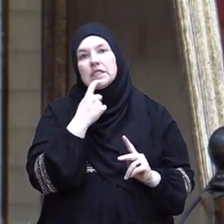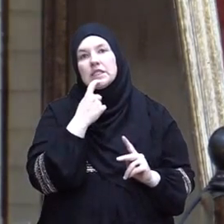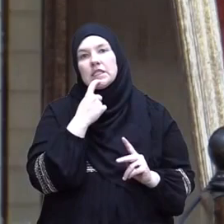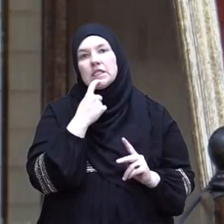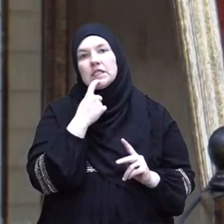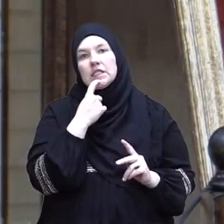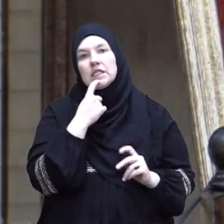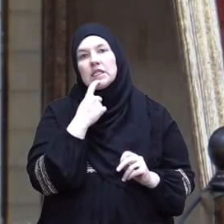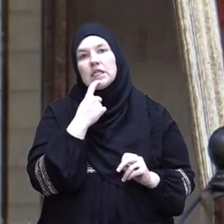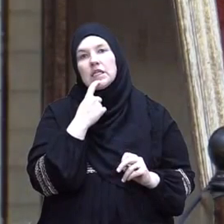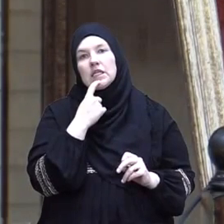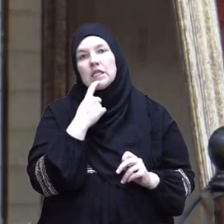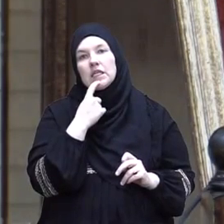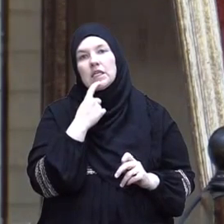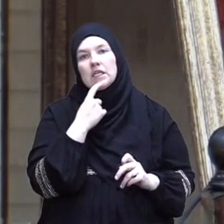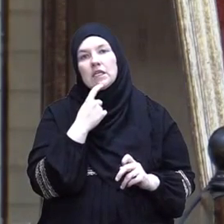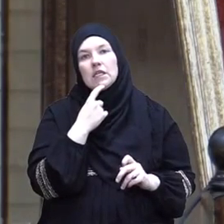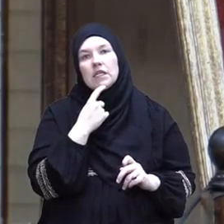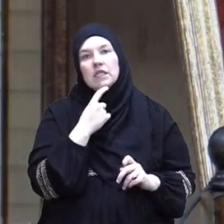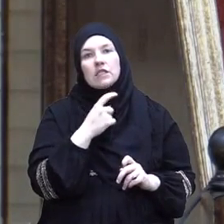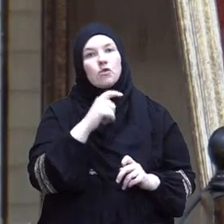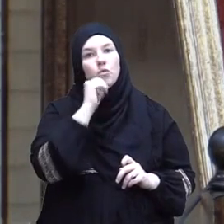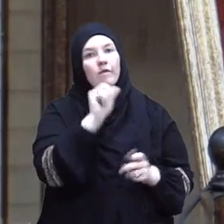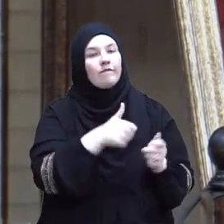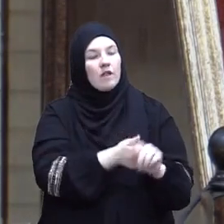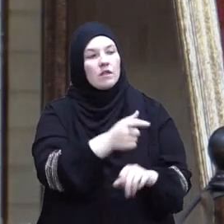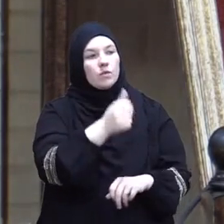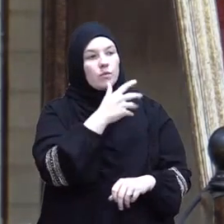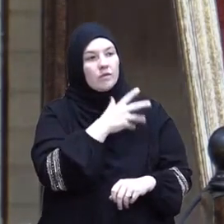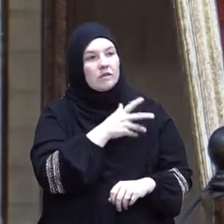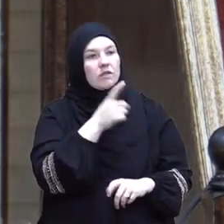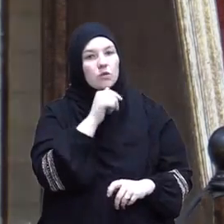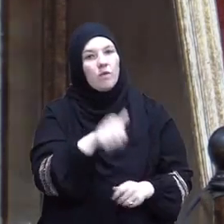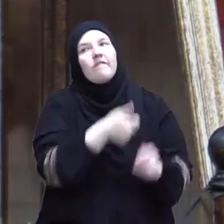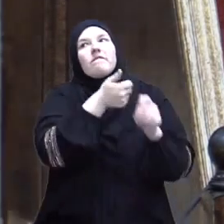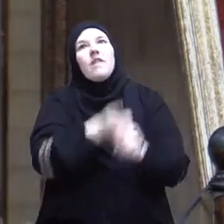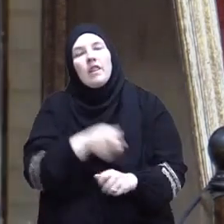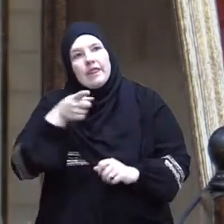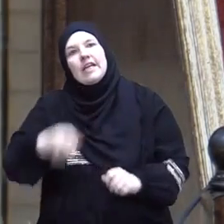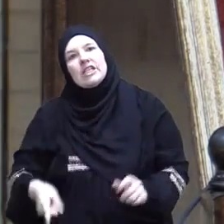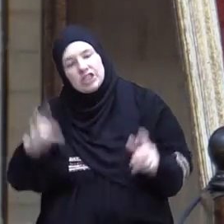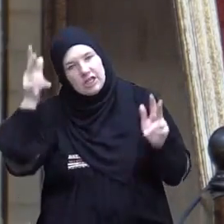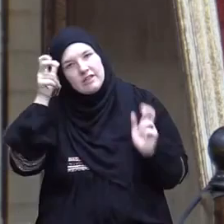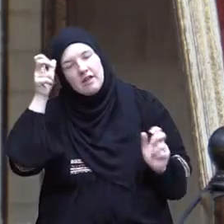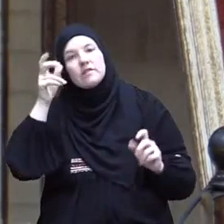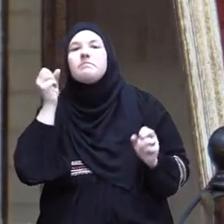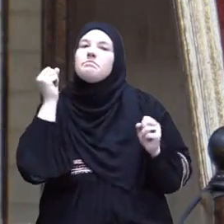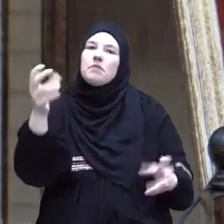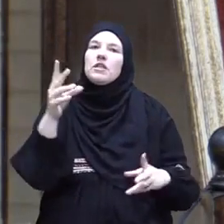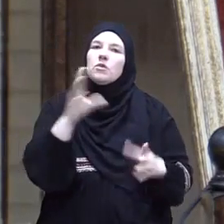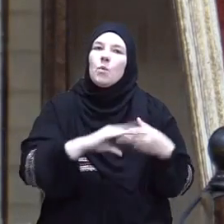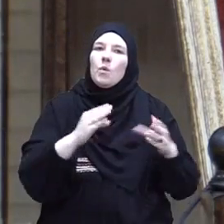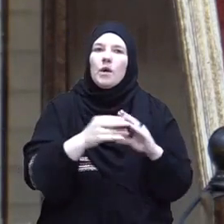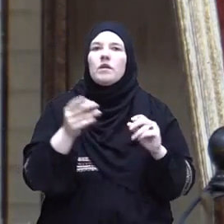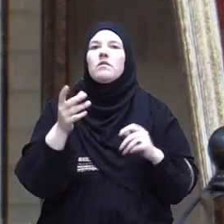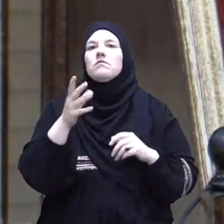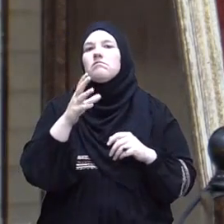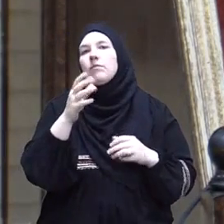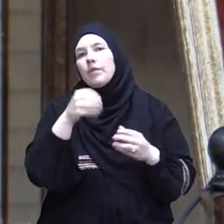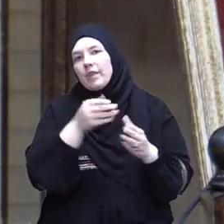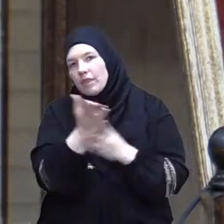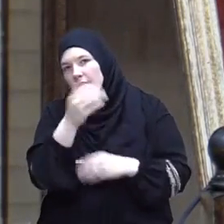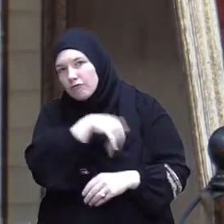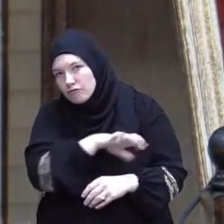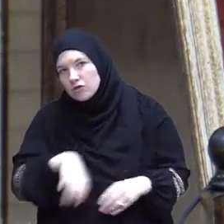say, don't follow this woman. No, Allah says, don't follow this shaitan, right? And they will be